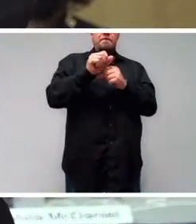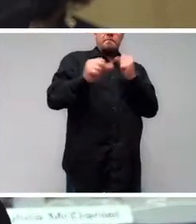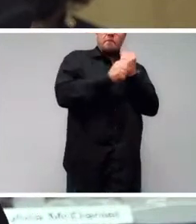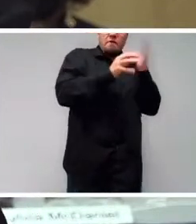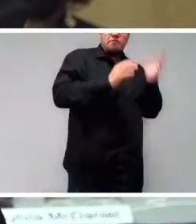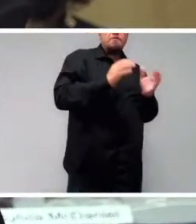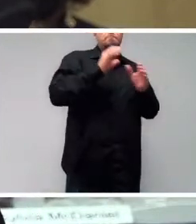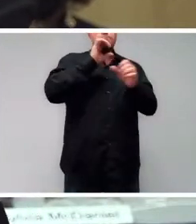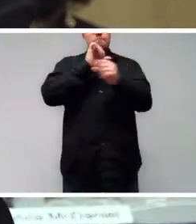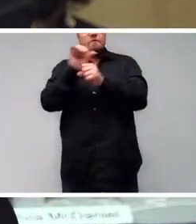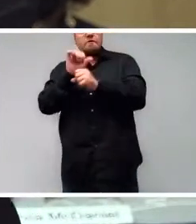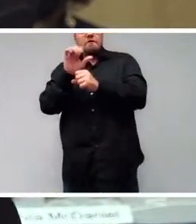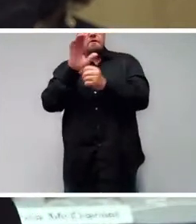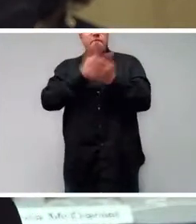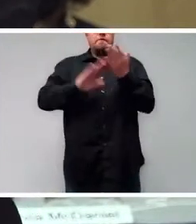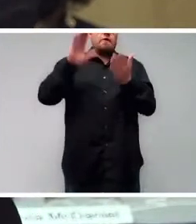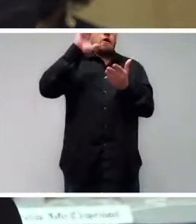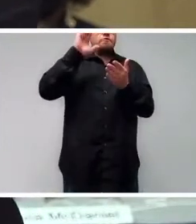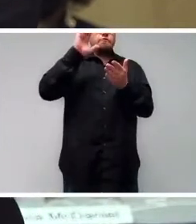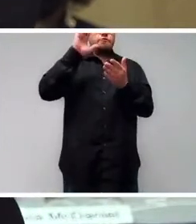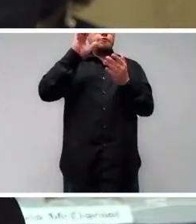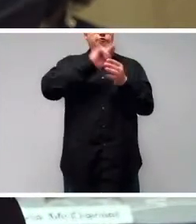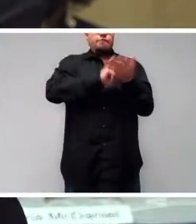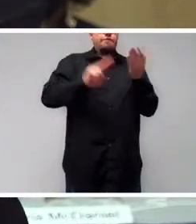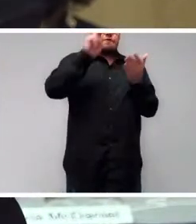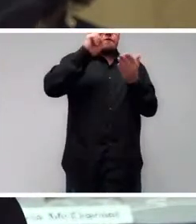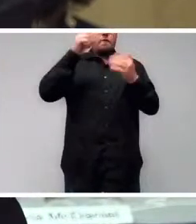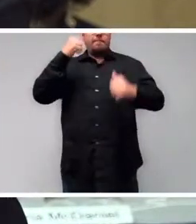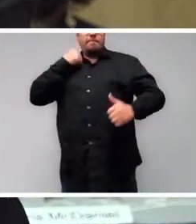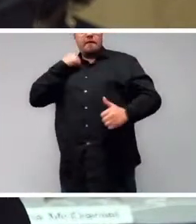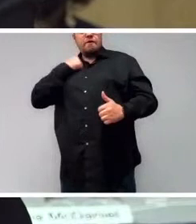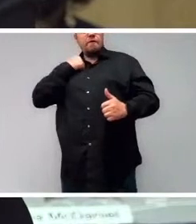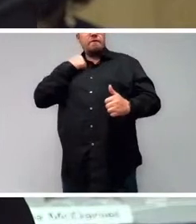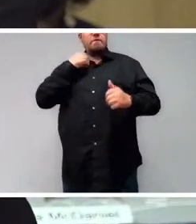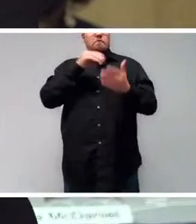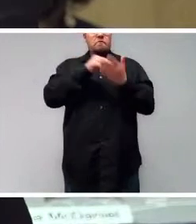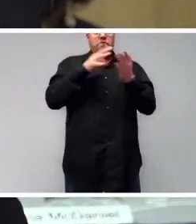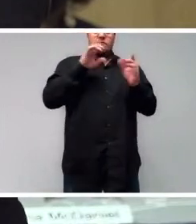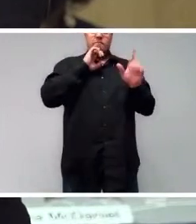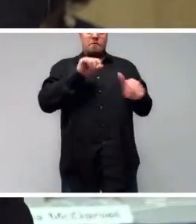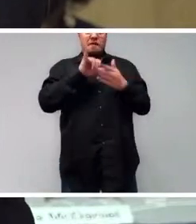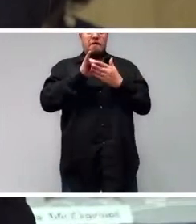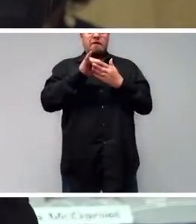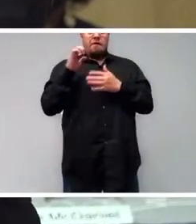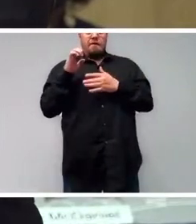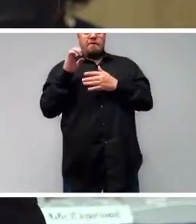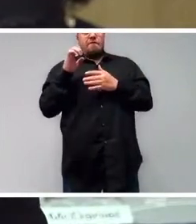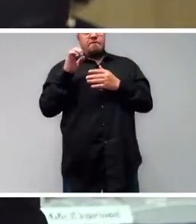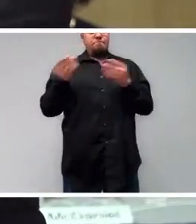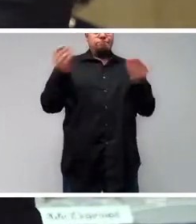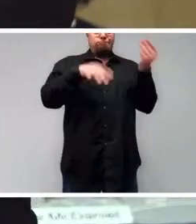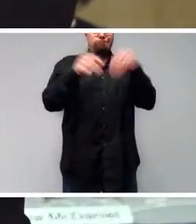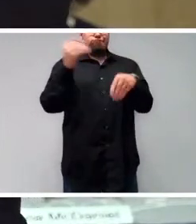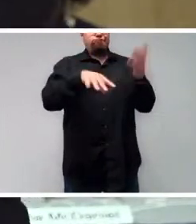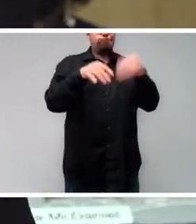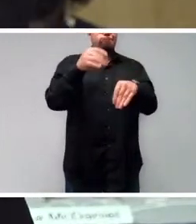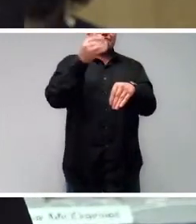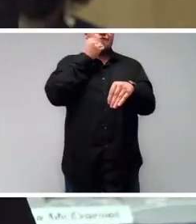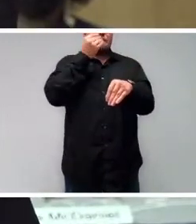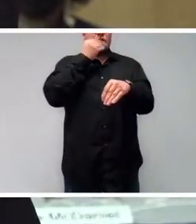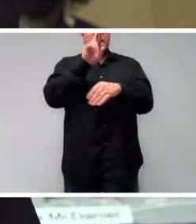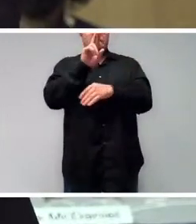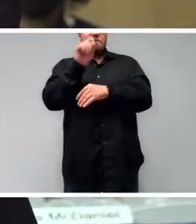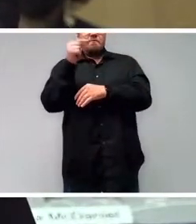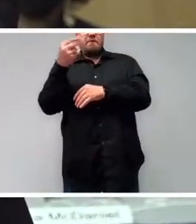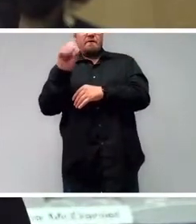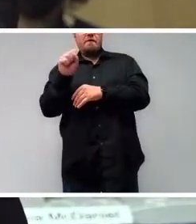community college or university, or the military. So if a student reports that they are bagging groceries at Roth's, we love Roth's,